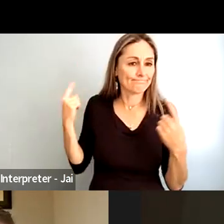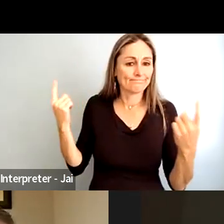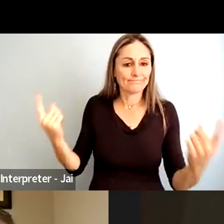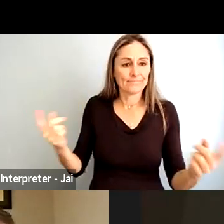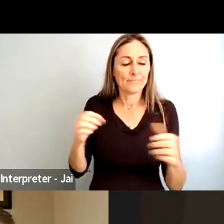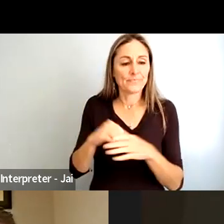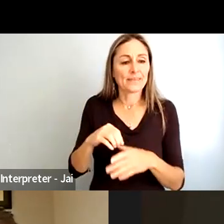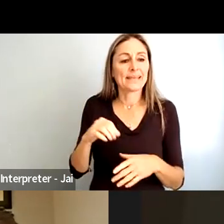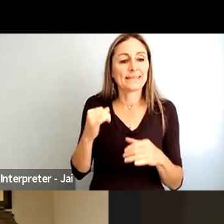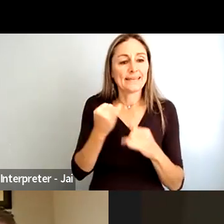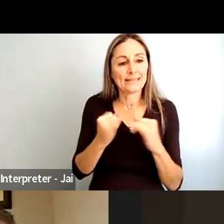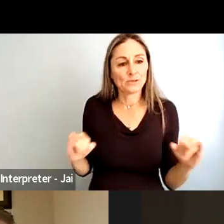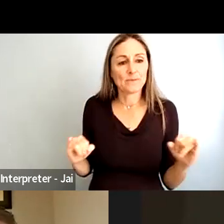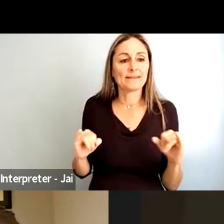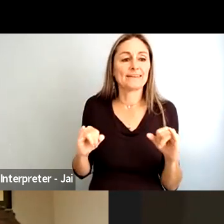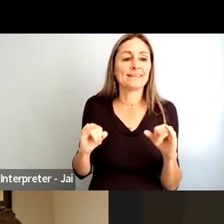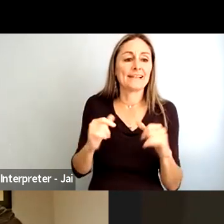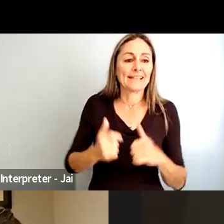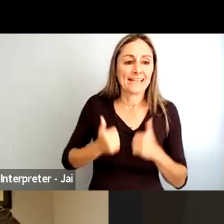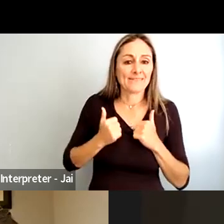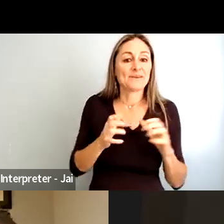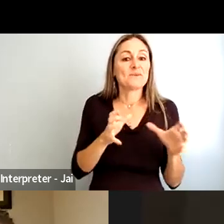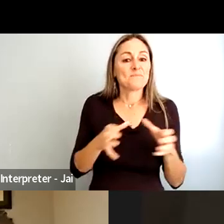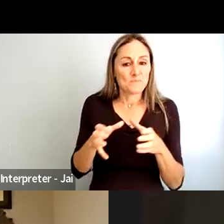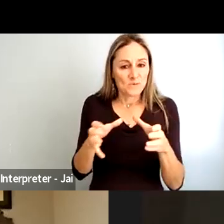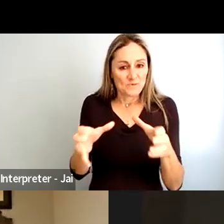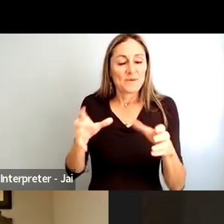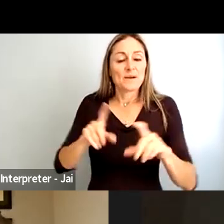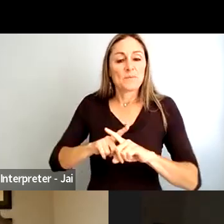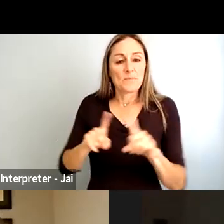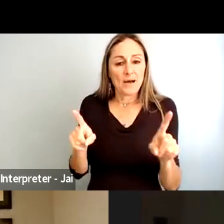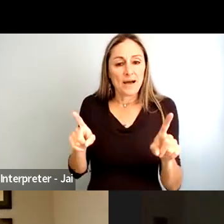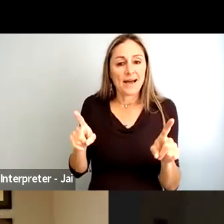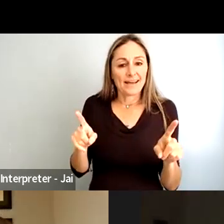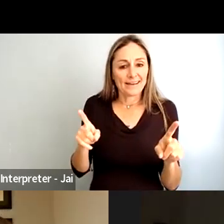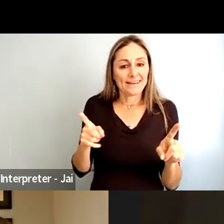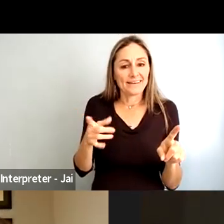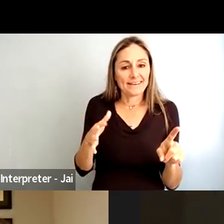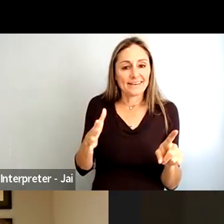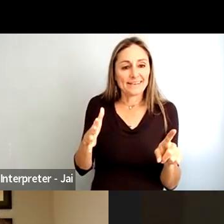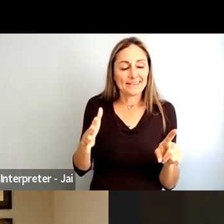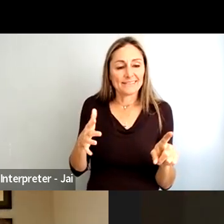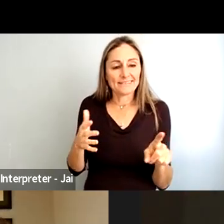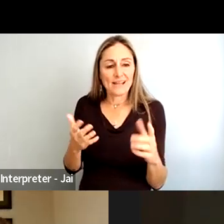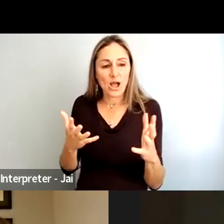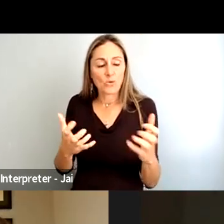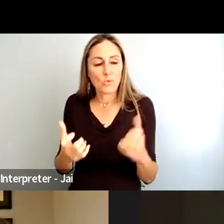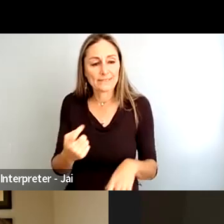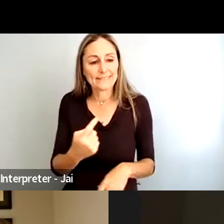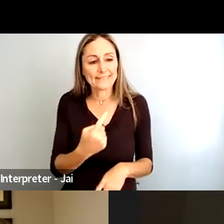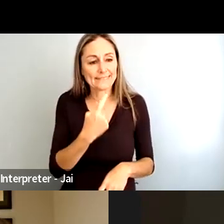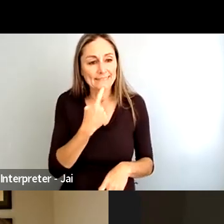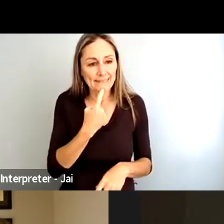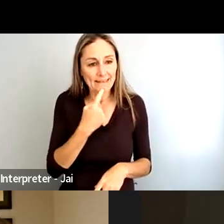living movement, but I think I want to say to you that